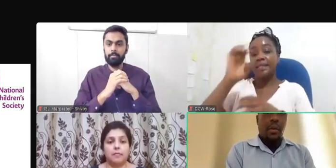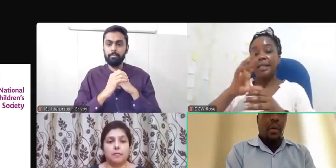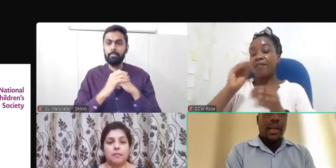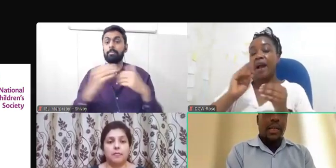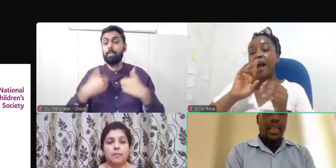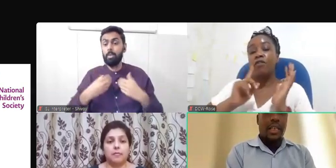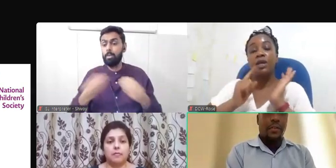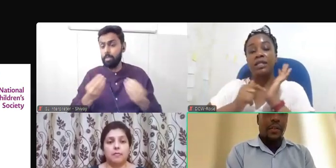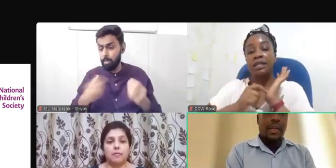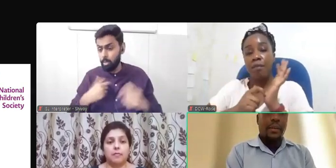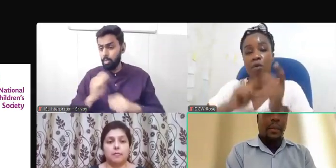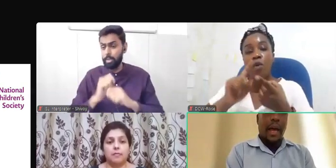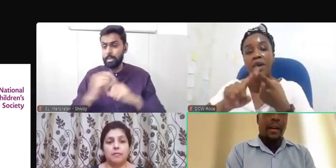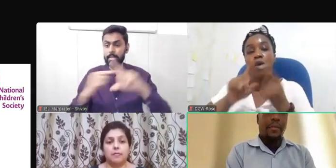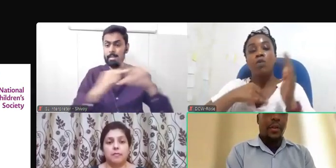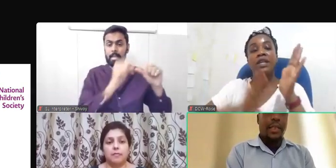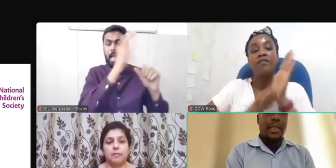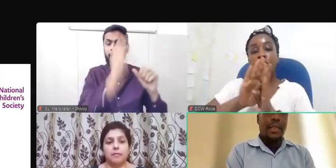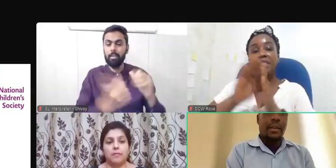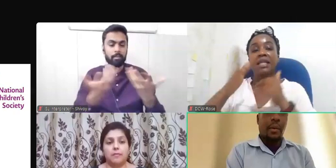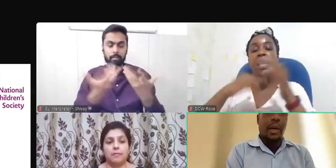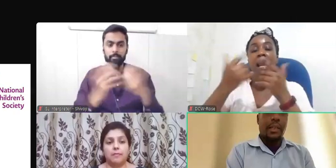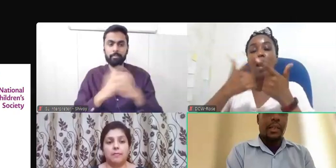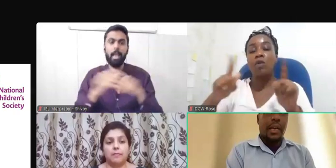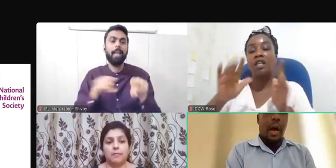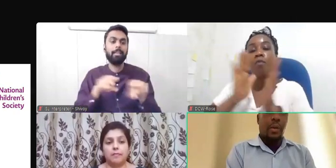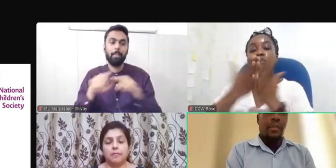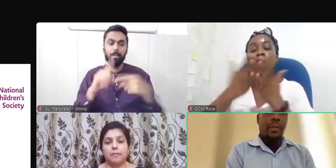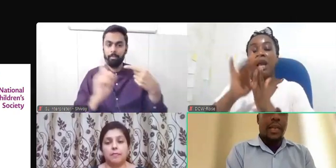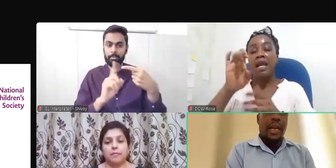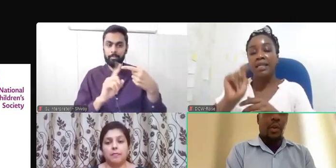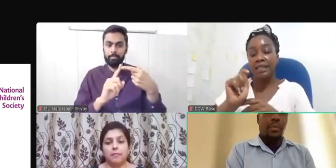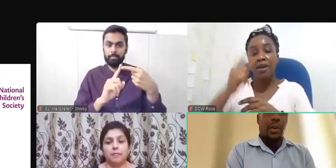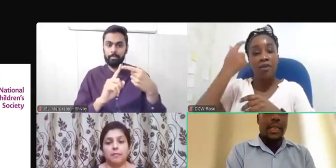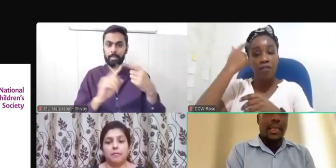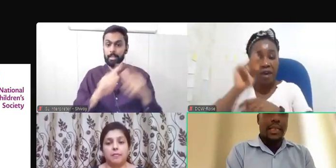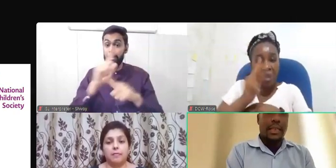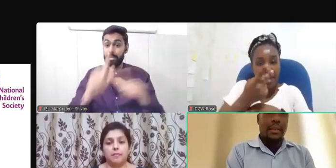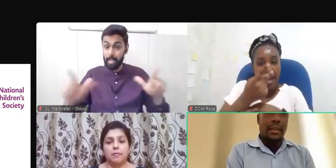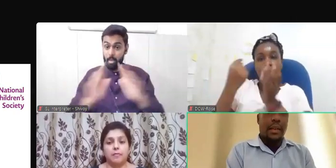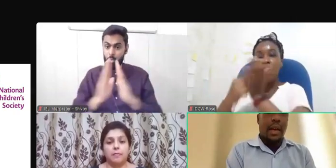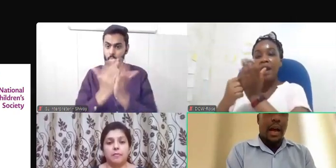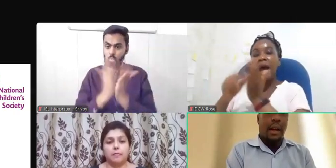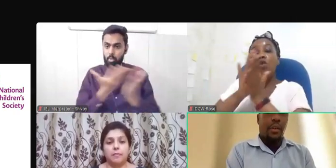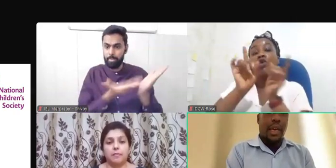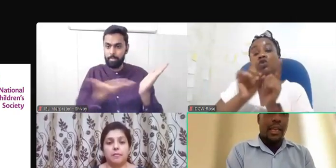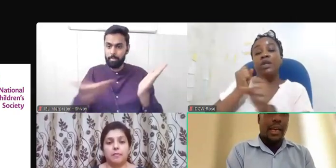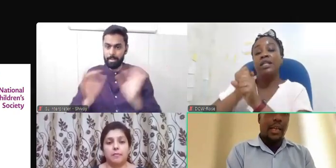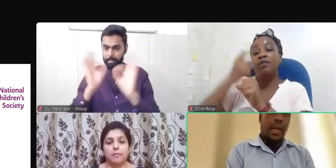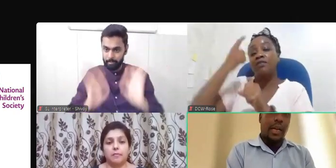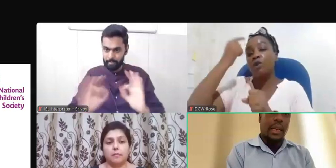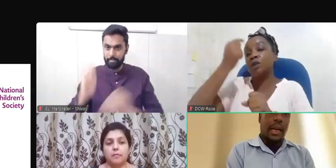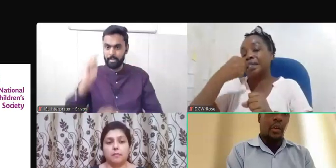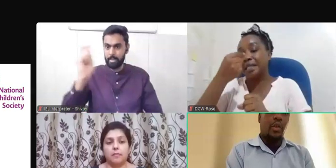Some of our work in East Africa are, for instance, number one, we developed sign language booklets for Kenya